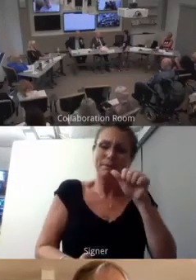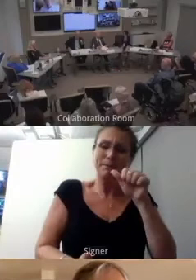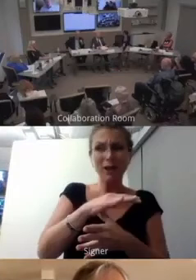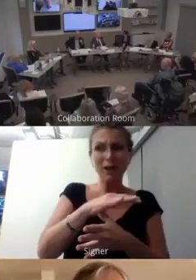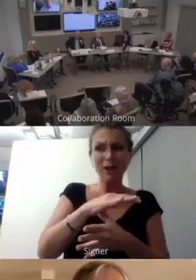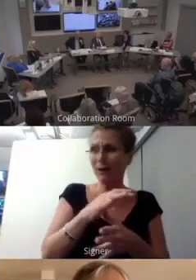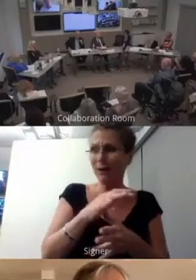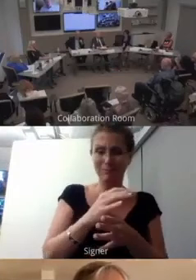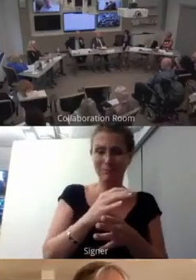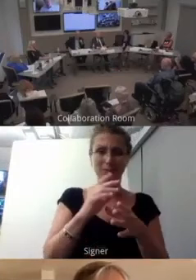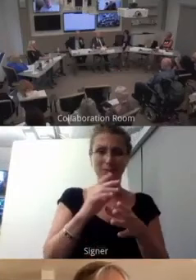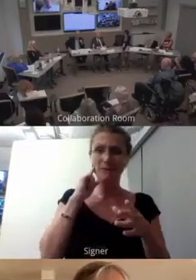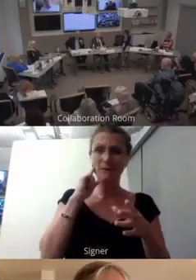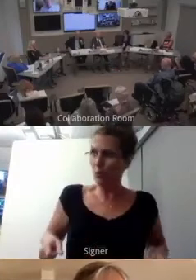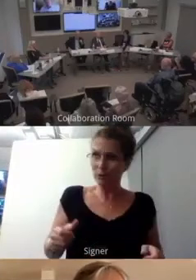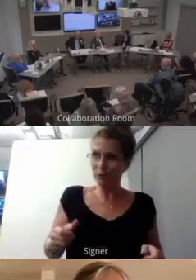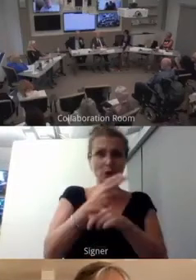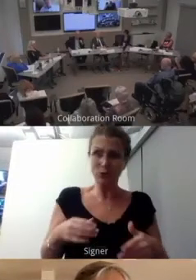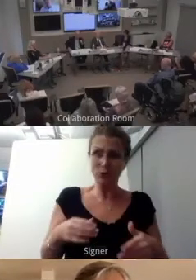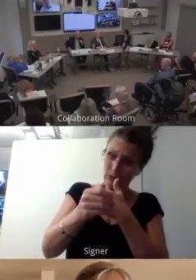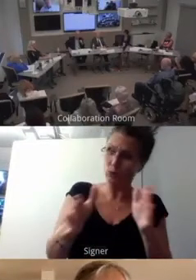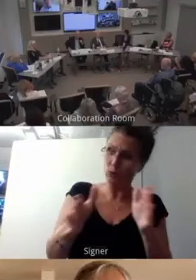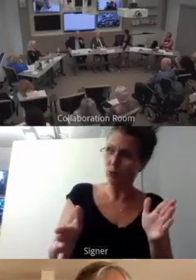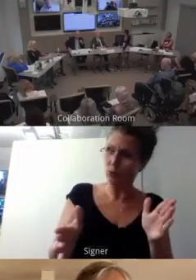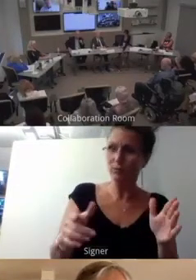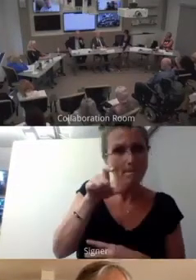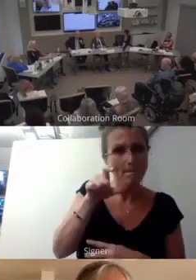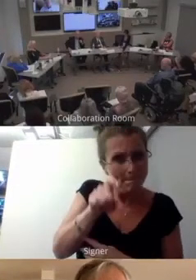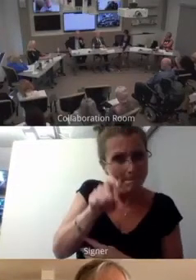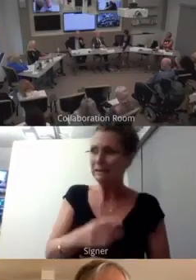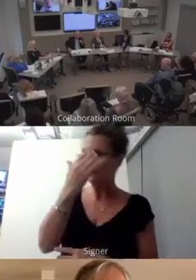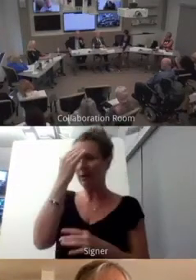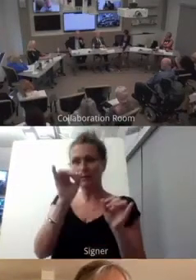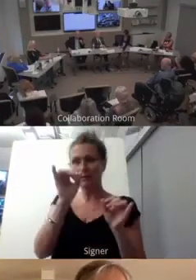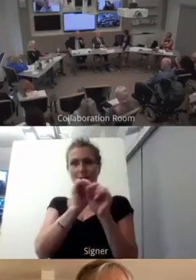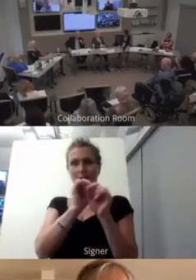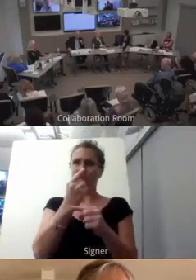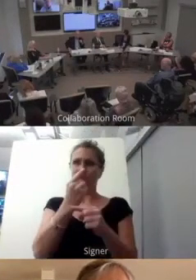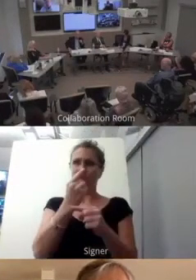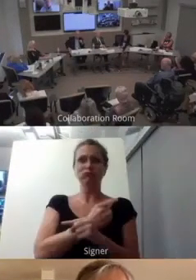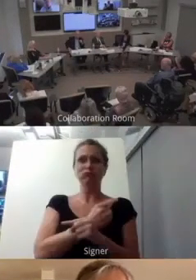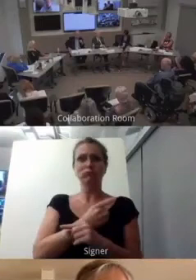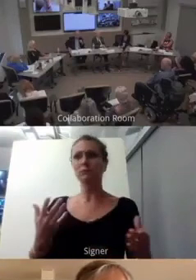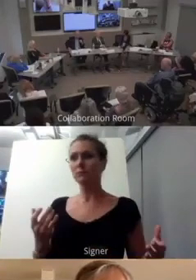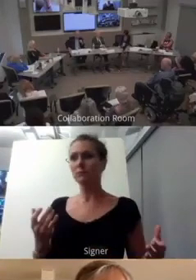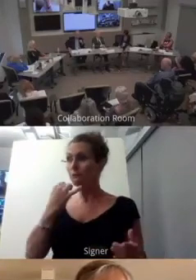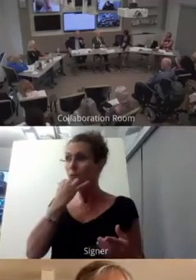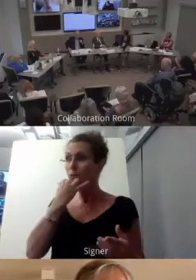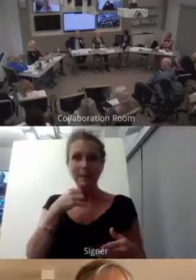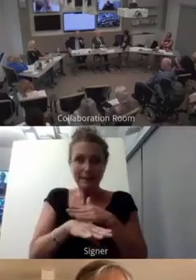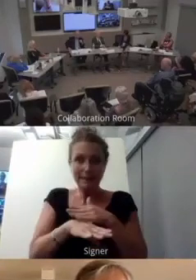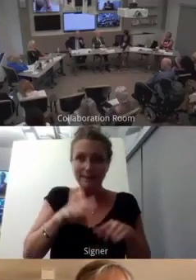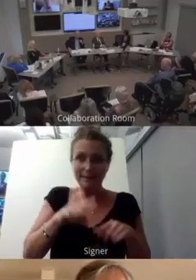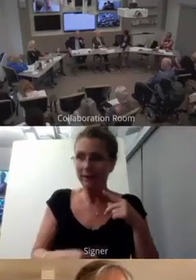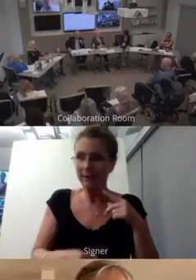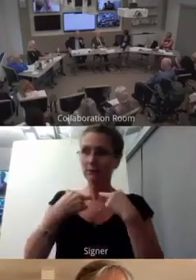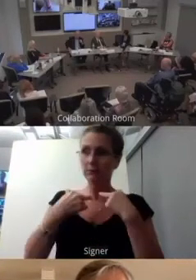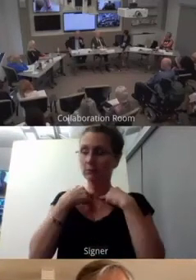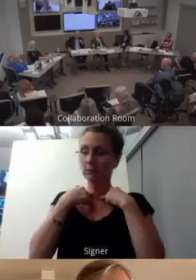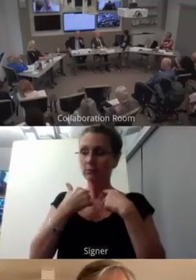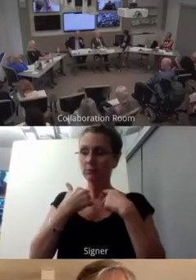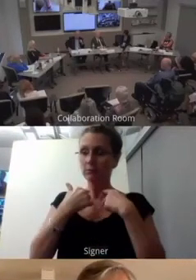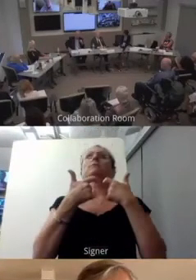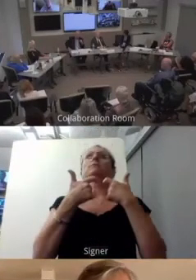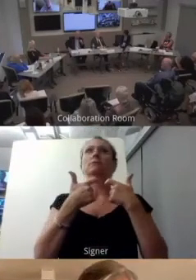that it's important is it sends a message. Most of the compliance that has occurred in the United States under the ADA has